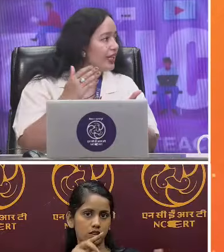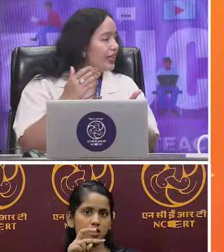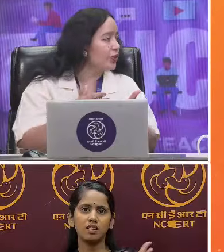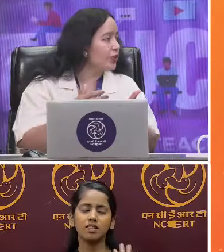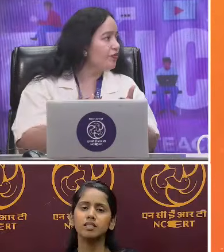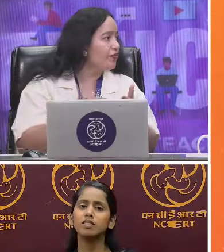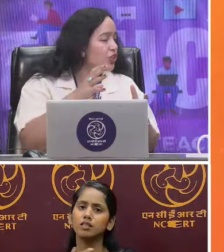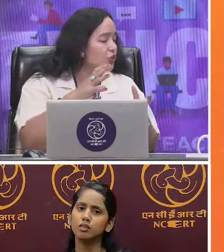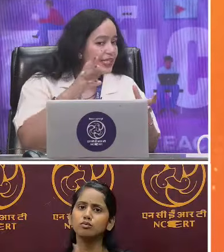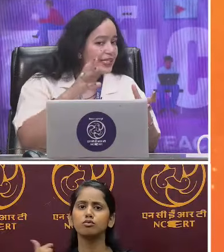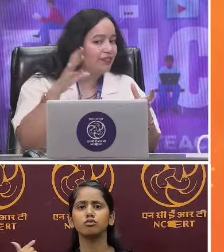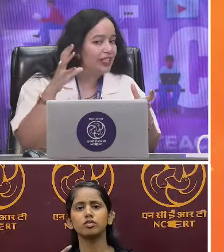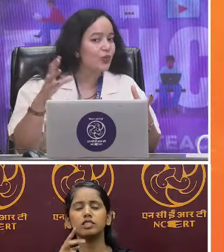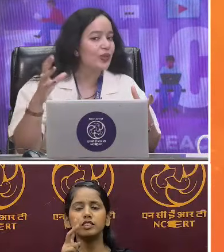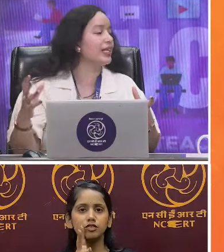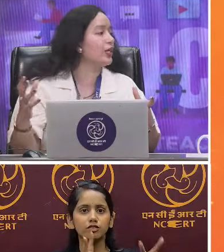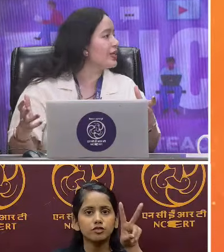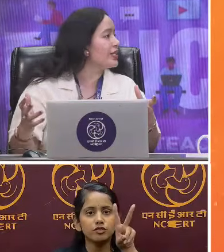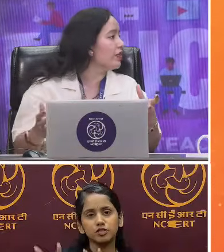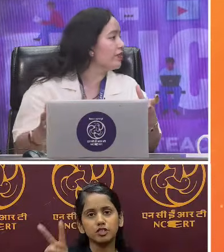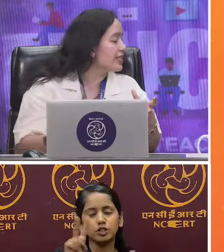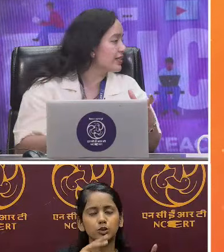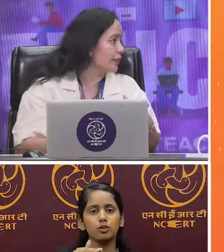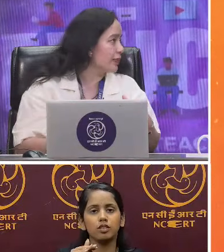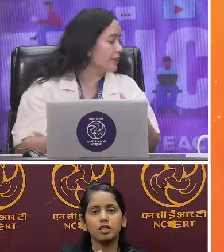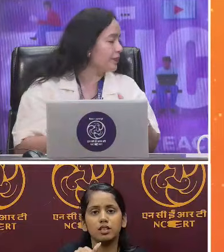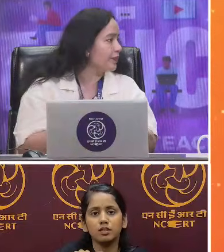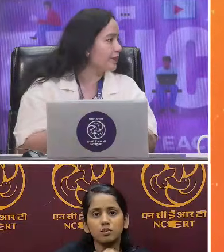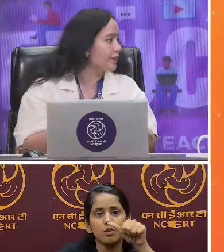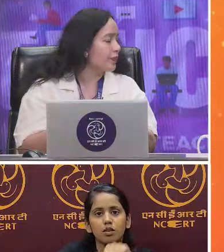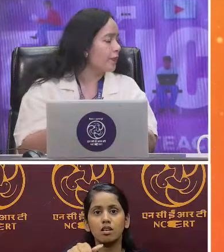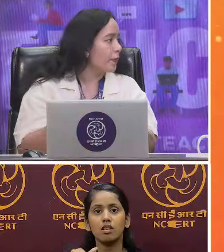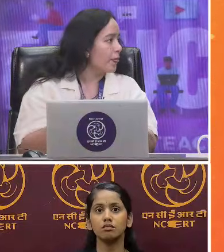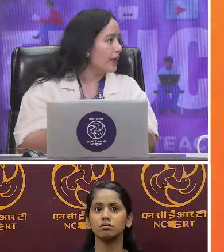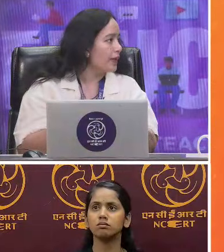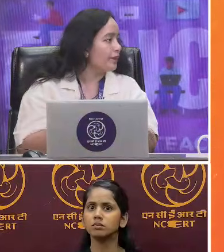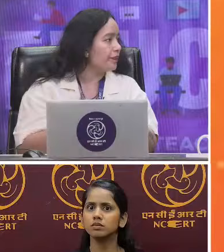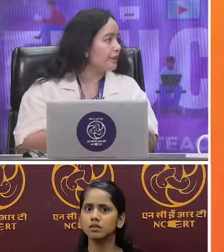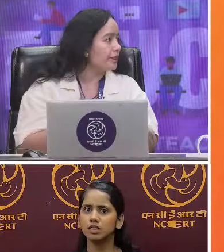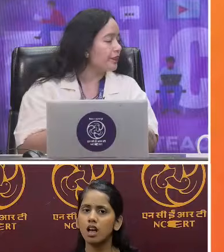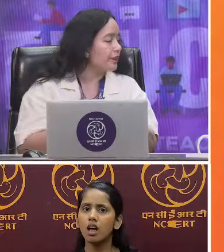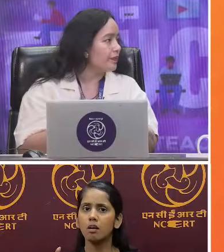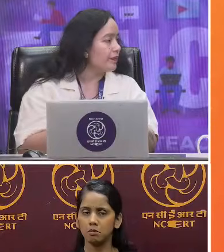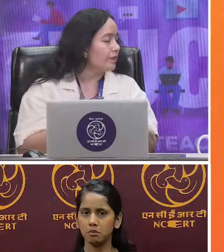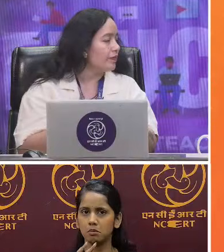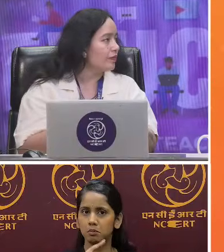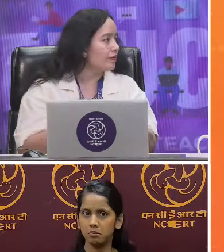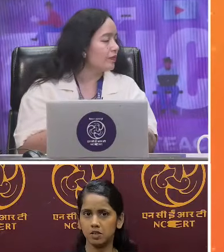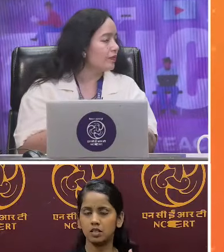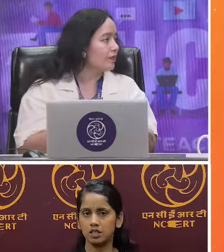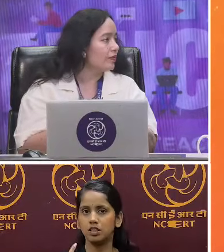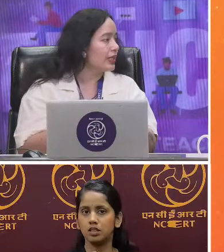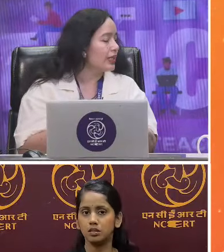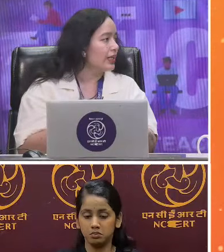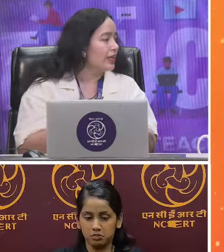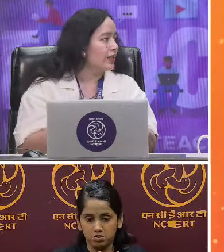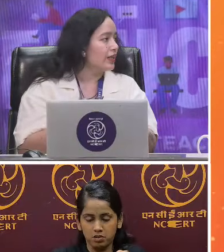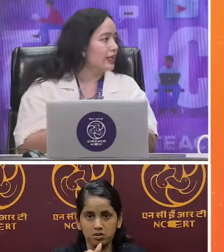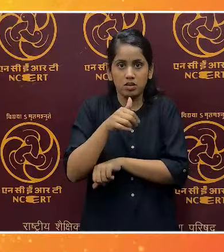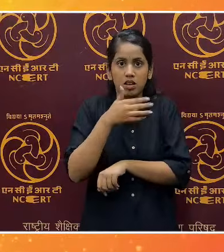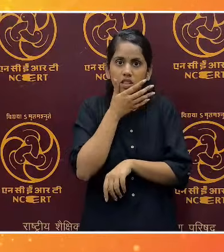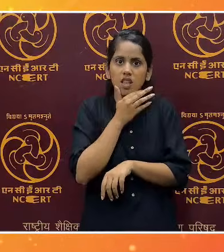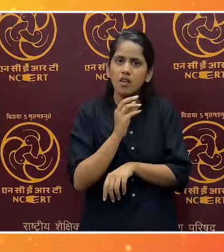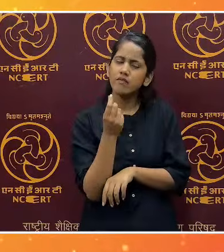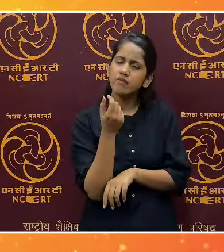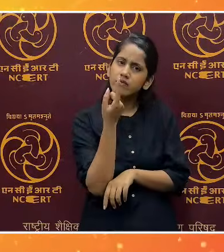we, you know, it's a visual sequence of the script. And so minutely you have actually, you know, processed everything in just